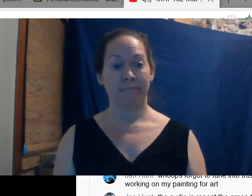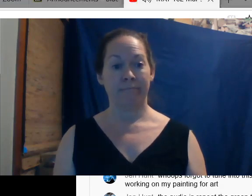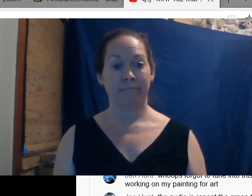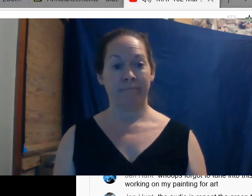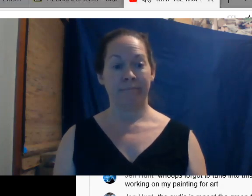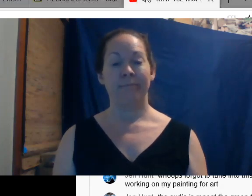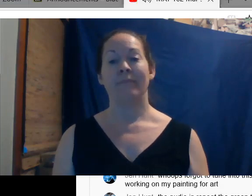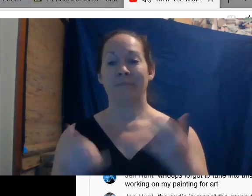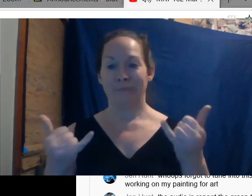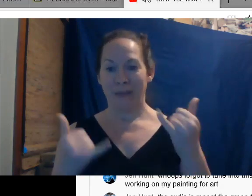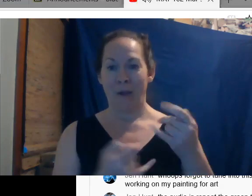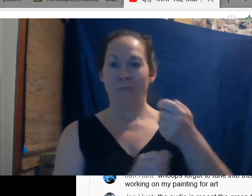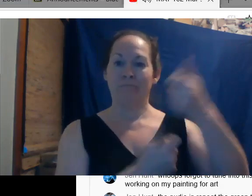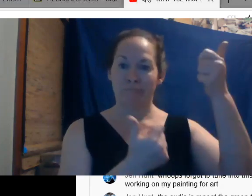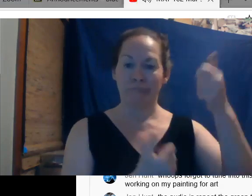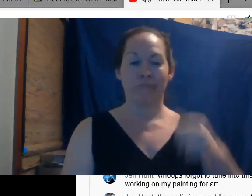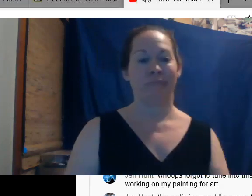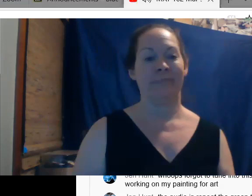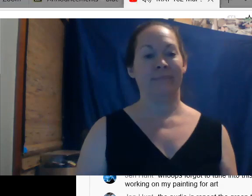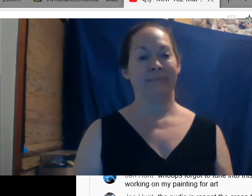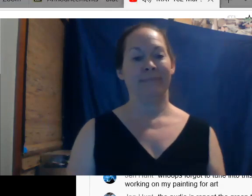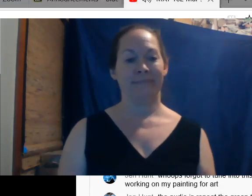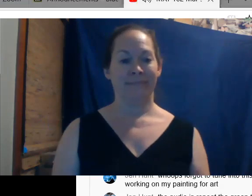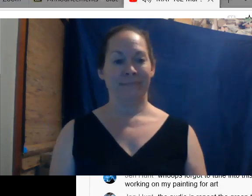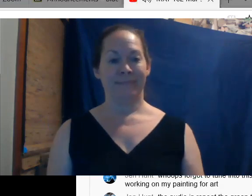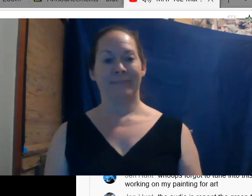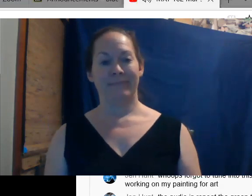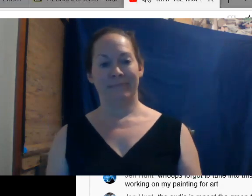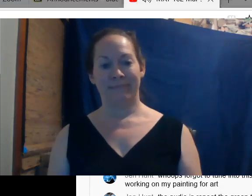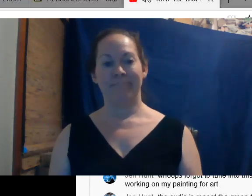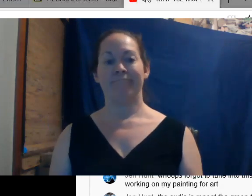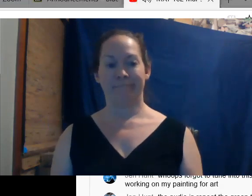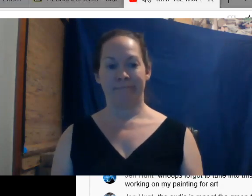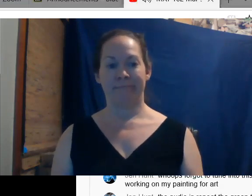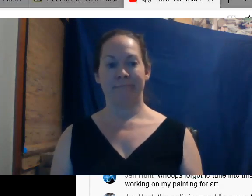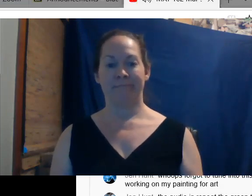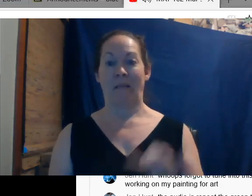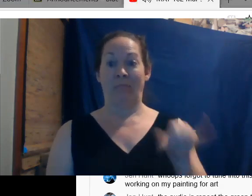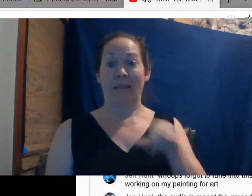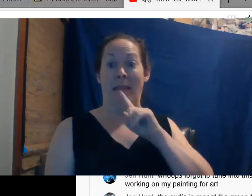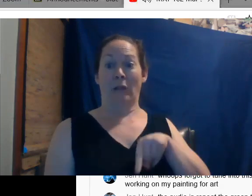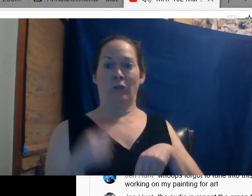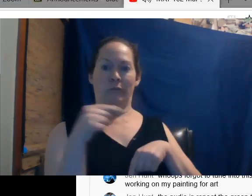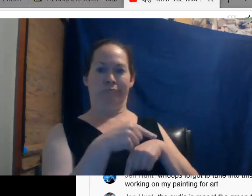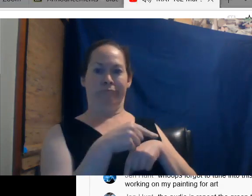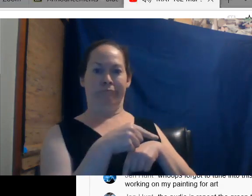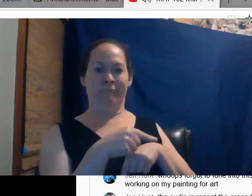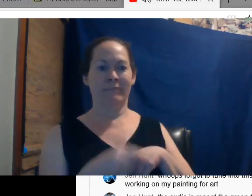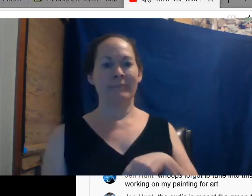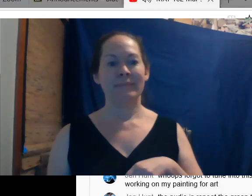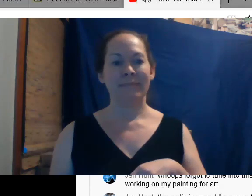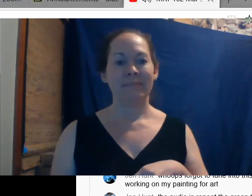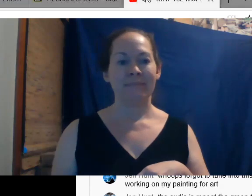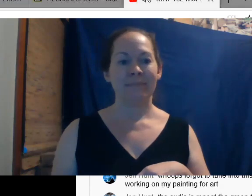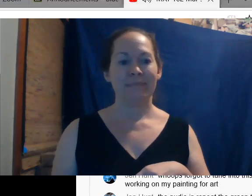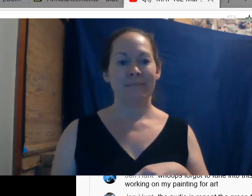And so this would give me x squared plus x plus 1. Well, that 3x